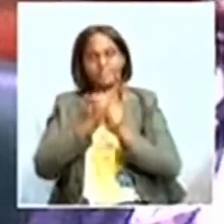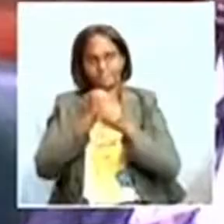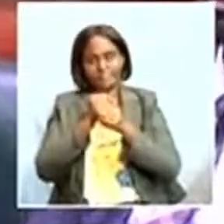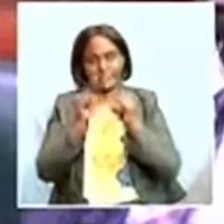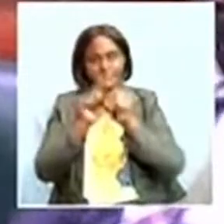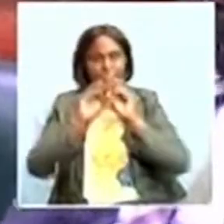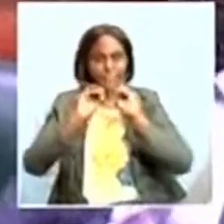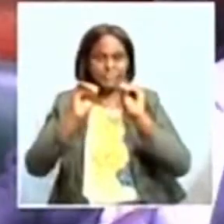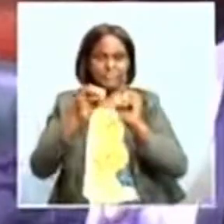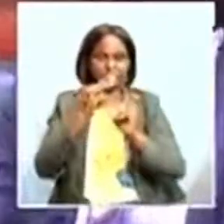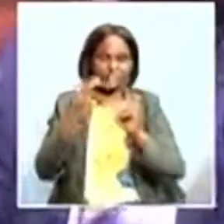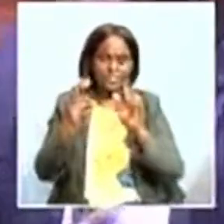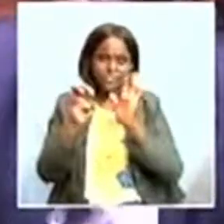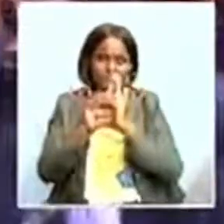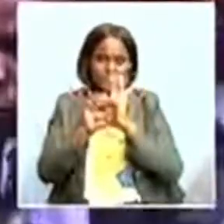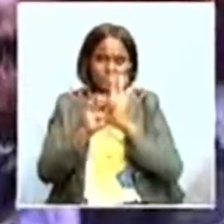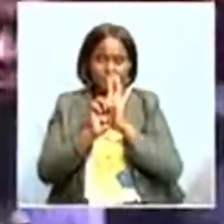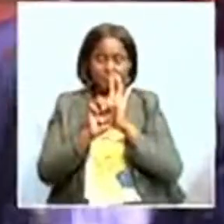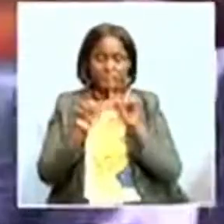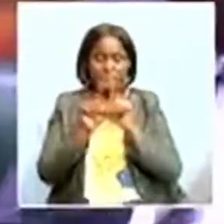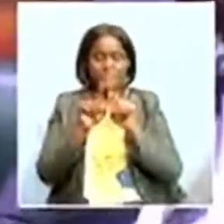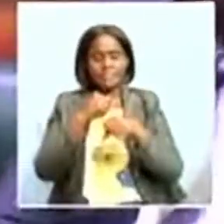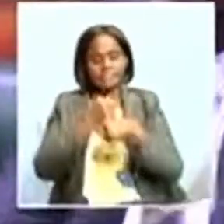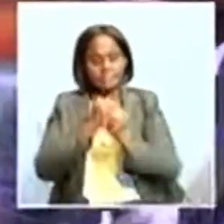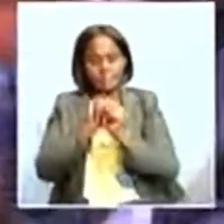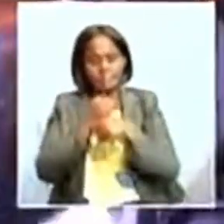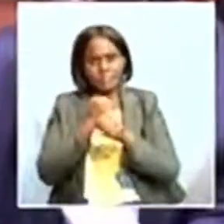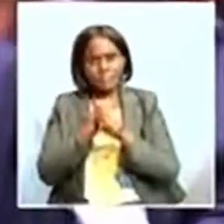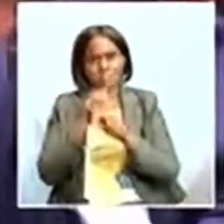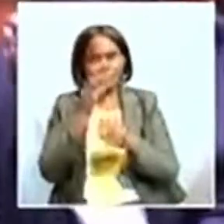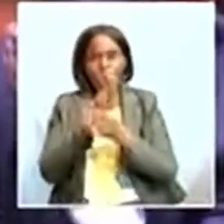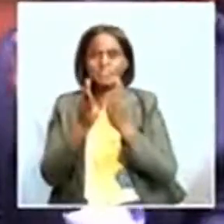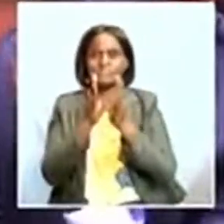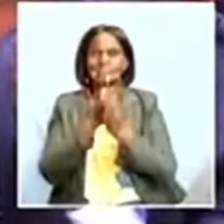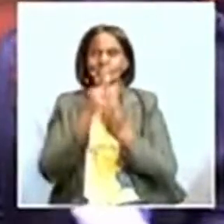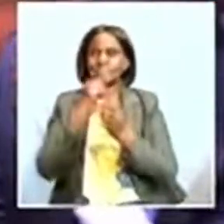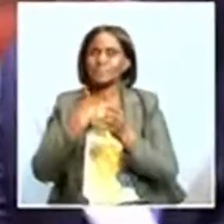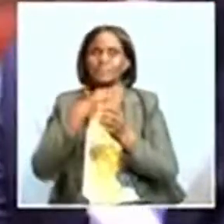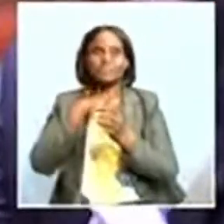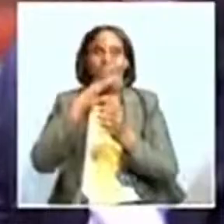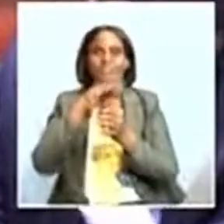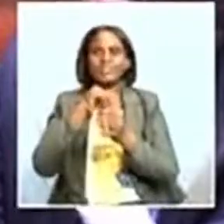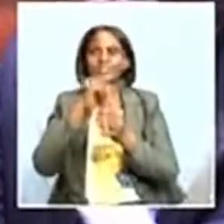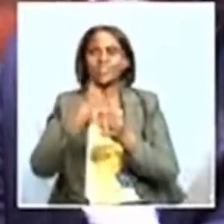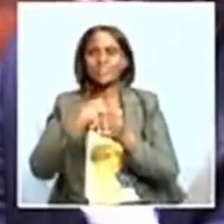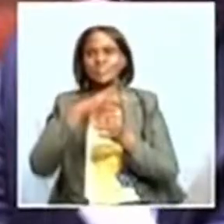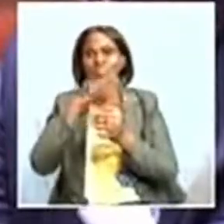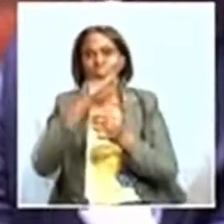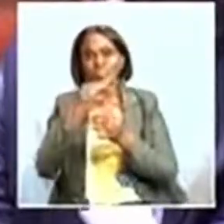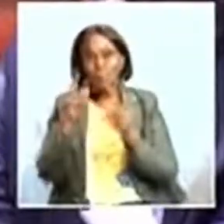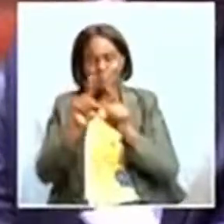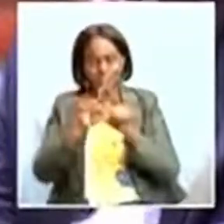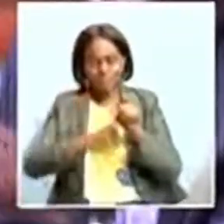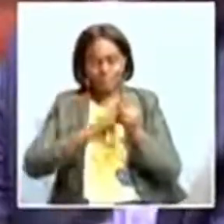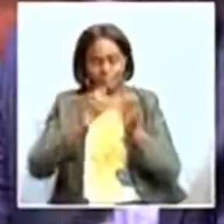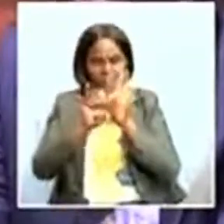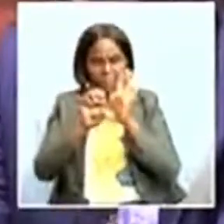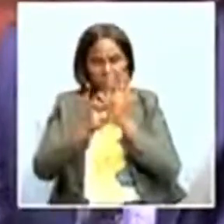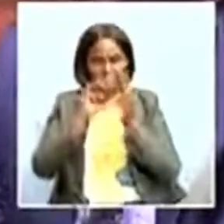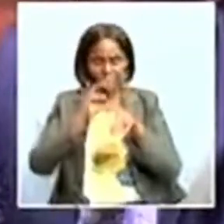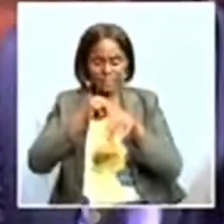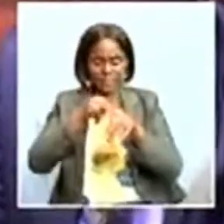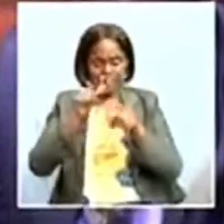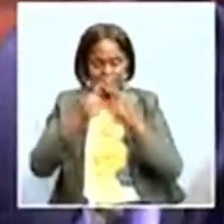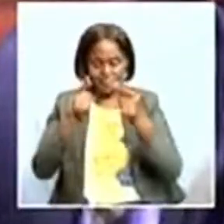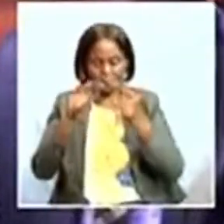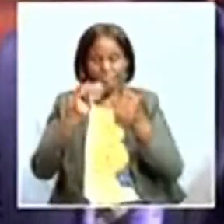teaching materials, in etiquette infrastructure, and in our case as in Mpika, the